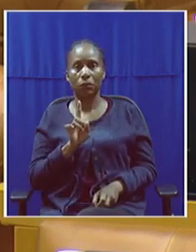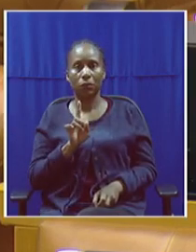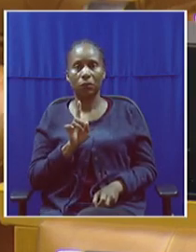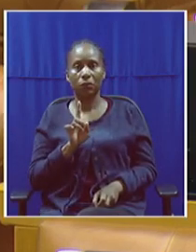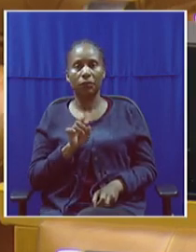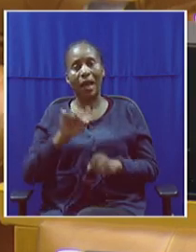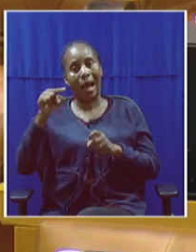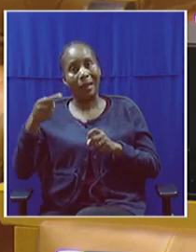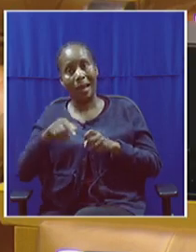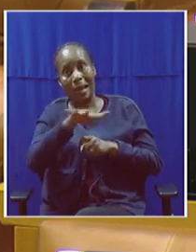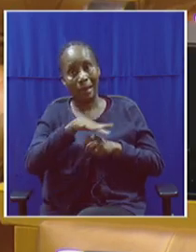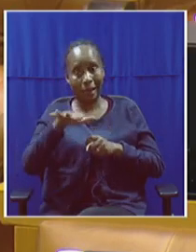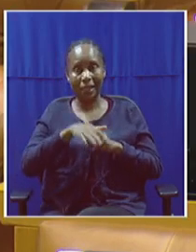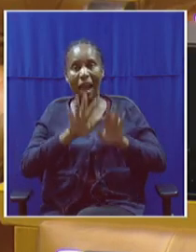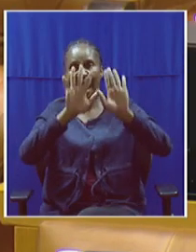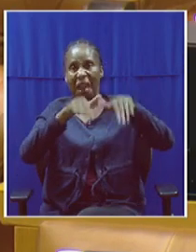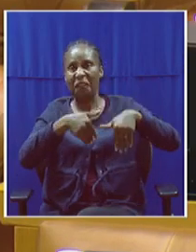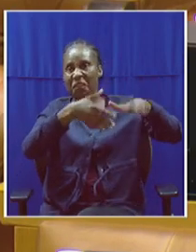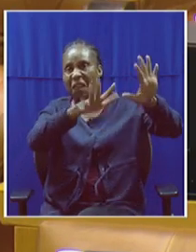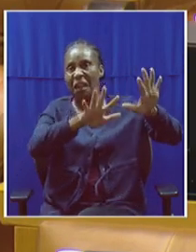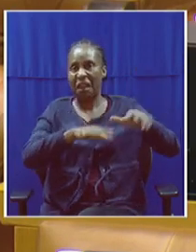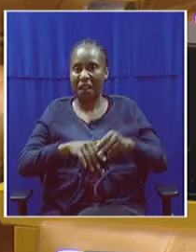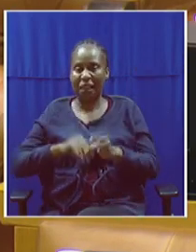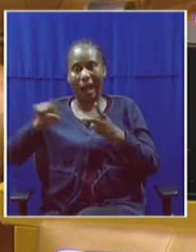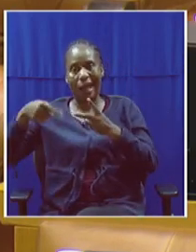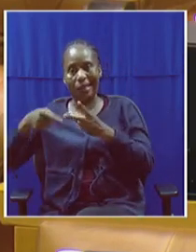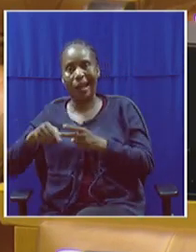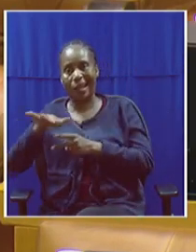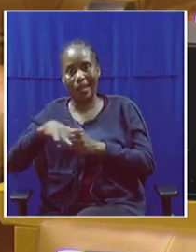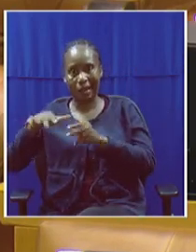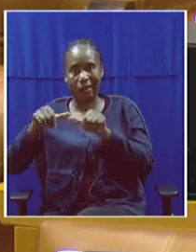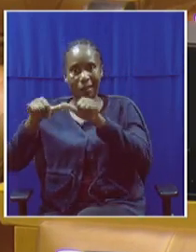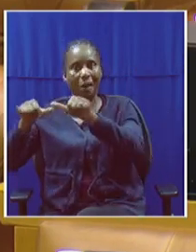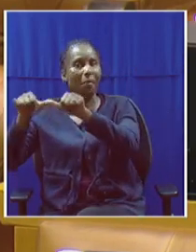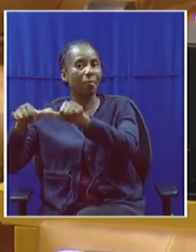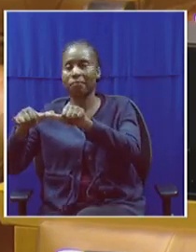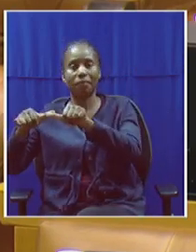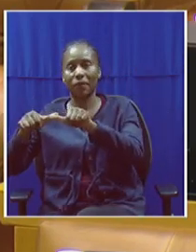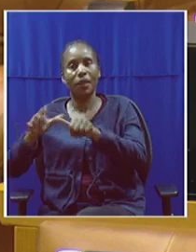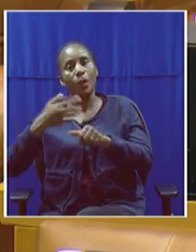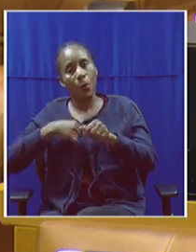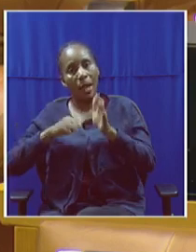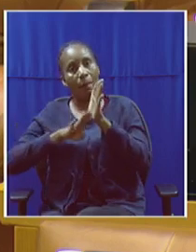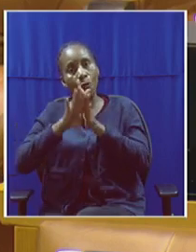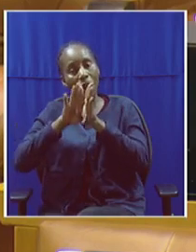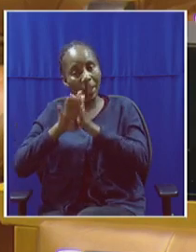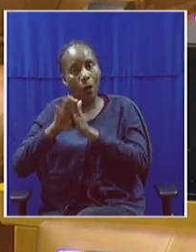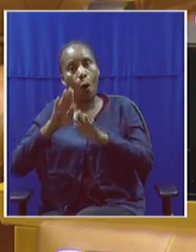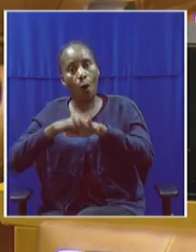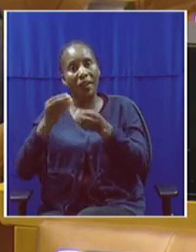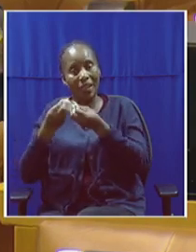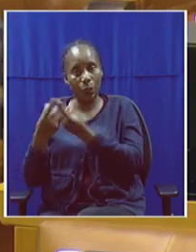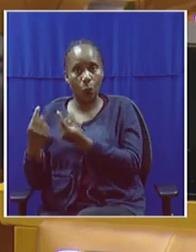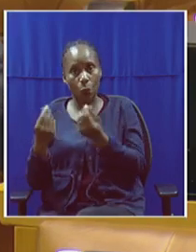are but it is in that regard that I say we are improving on what we are doing based